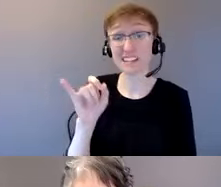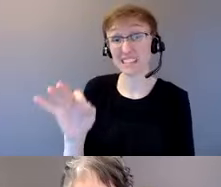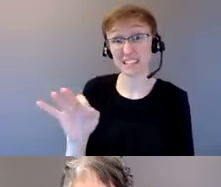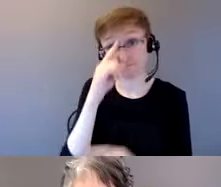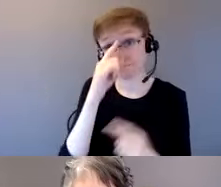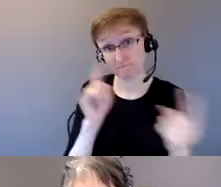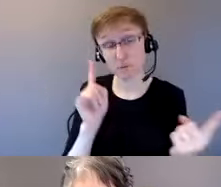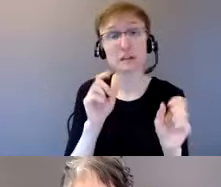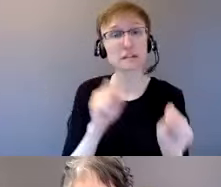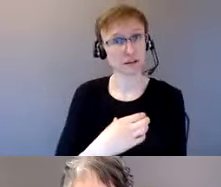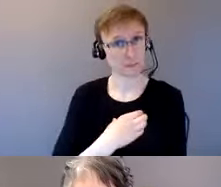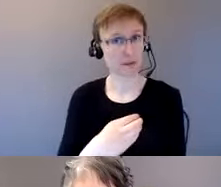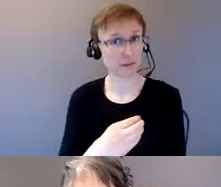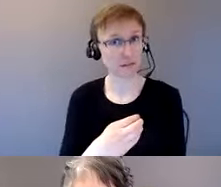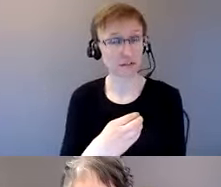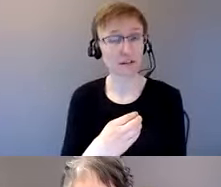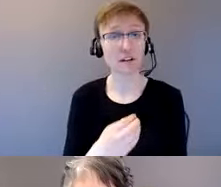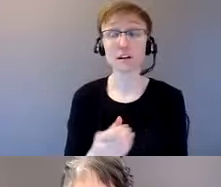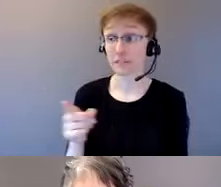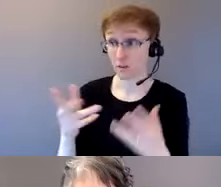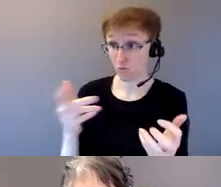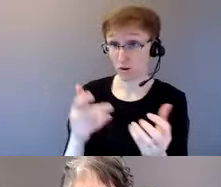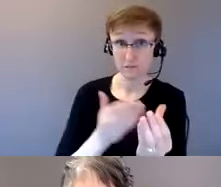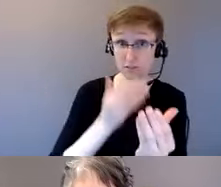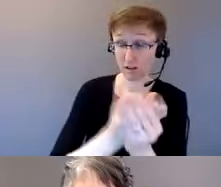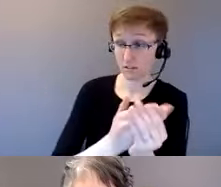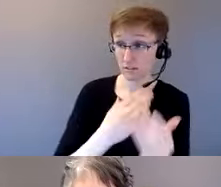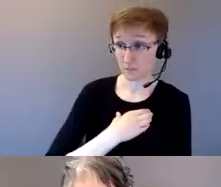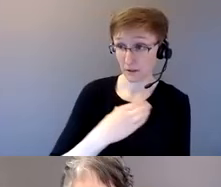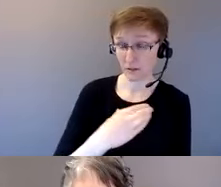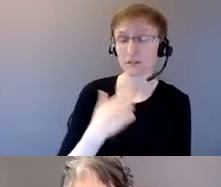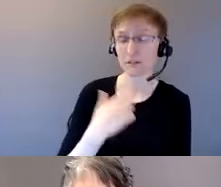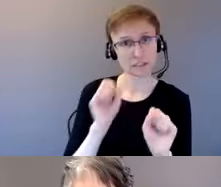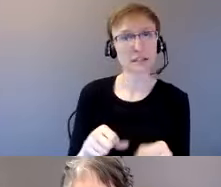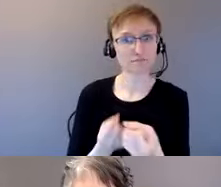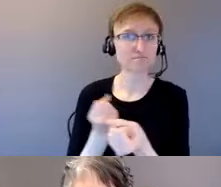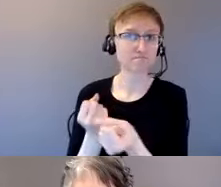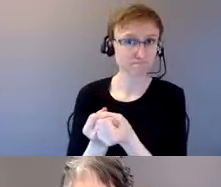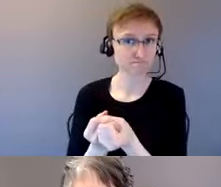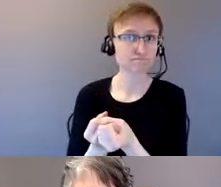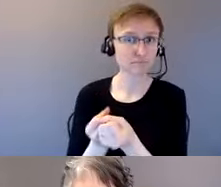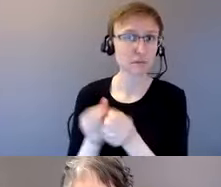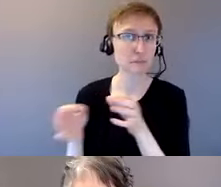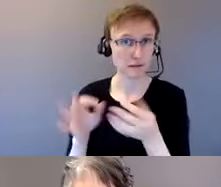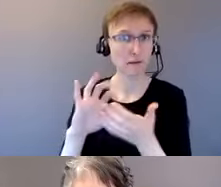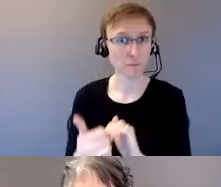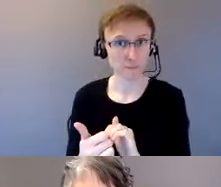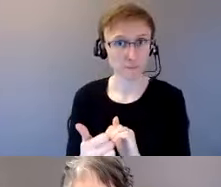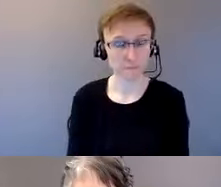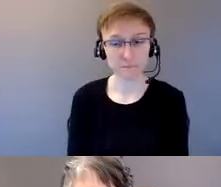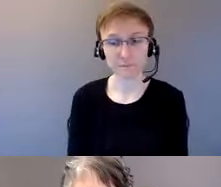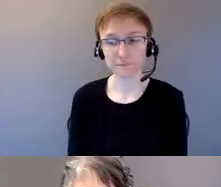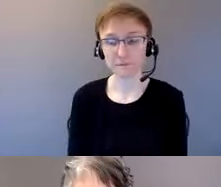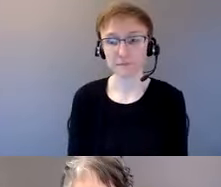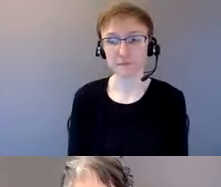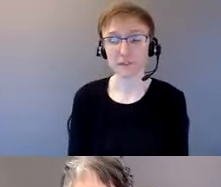filing that appeal if that's what they wish to do. It's also important to recognize that persons may be incapable